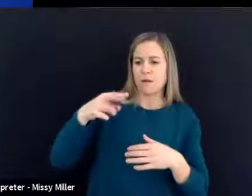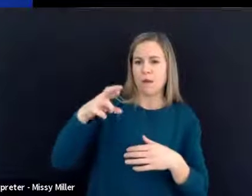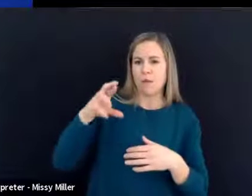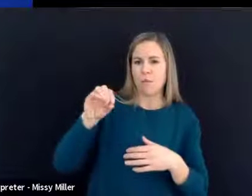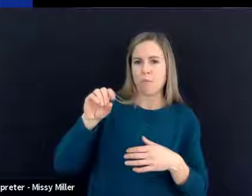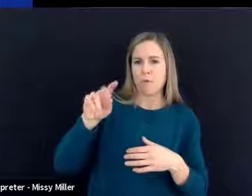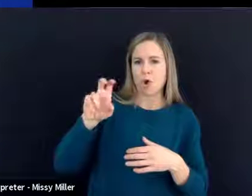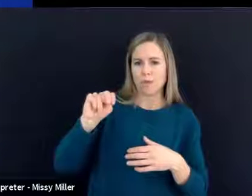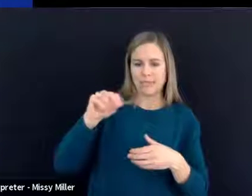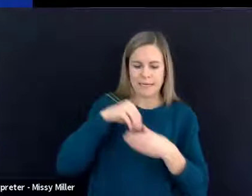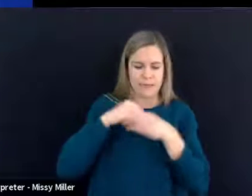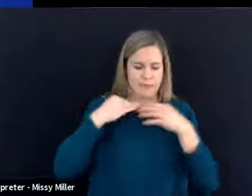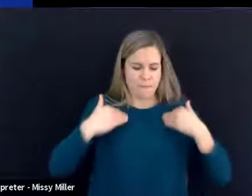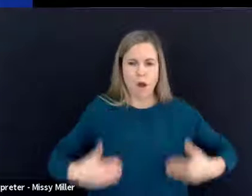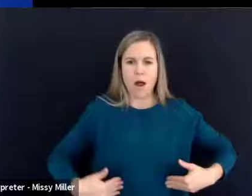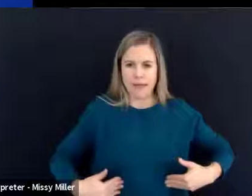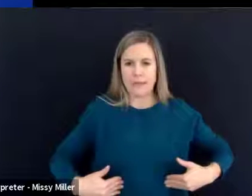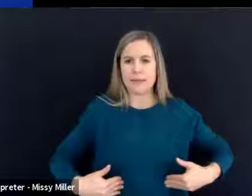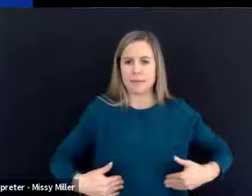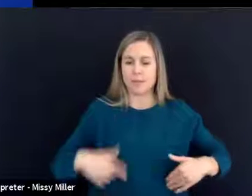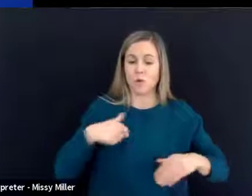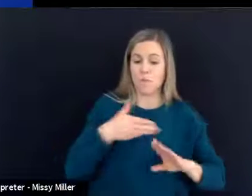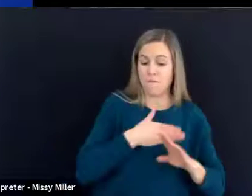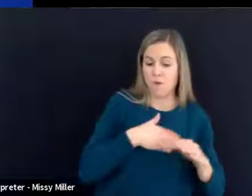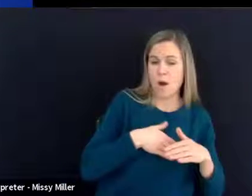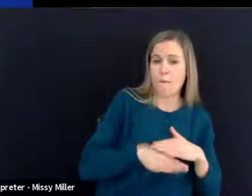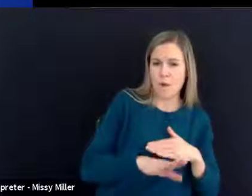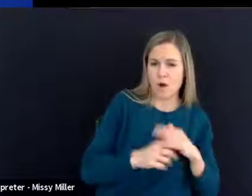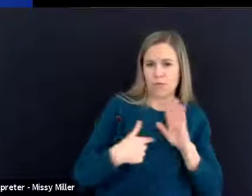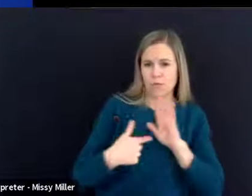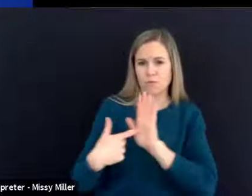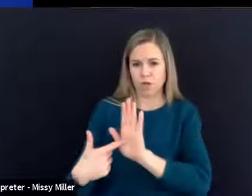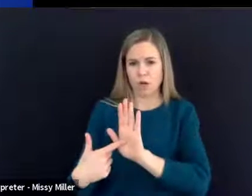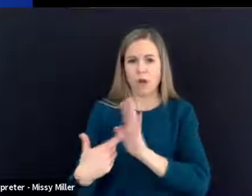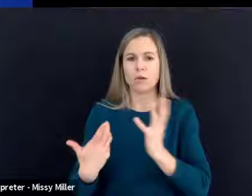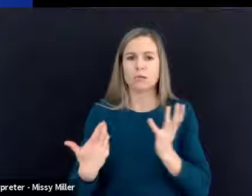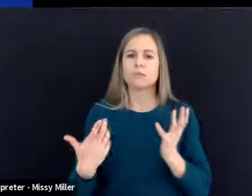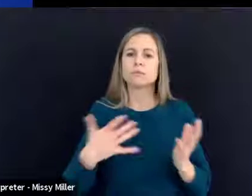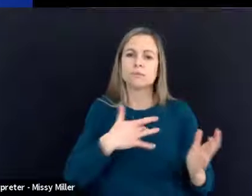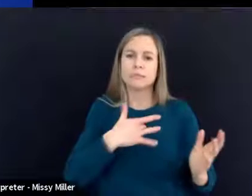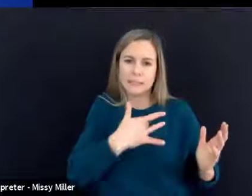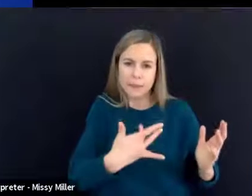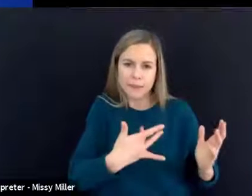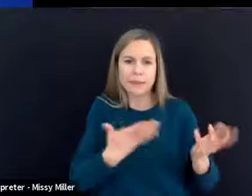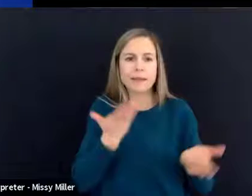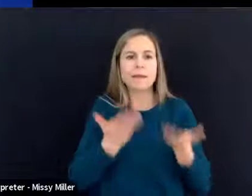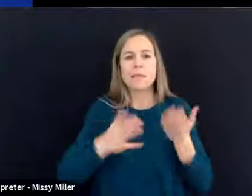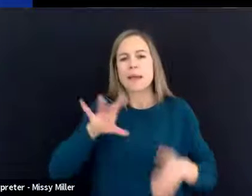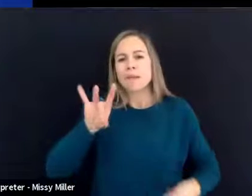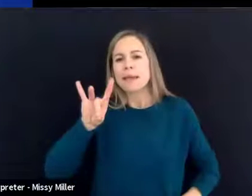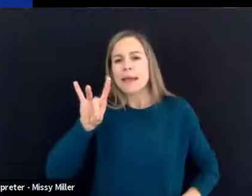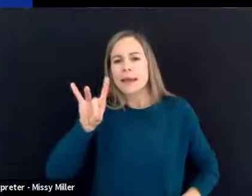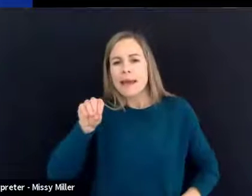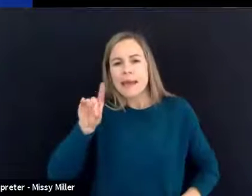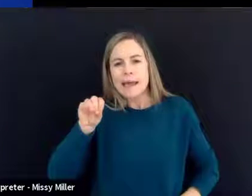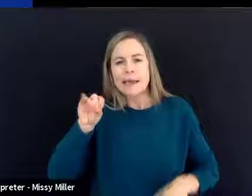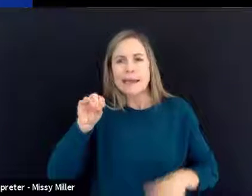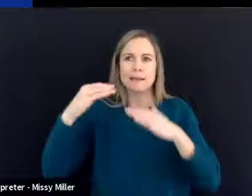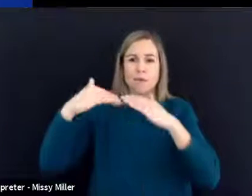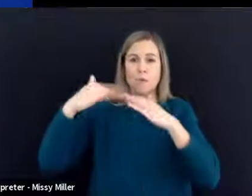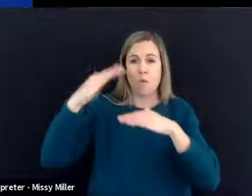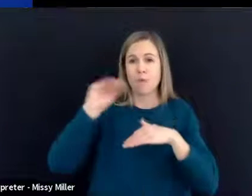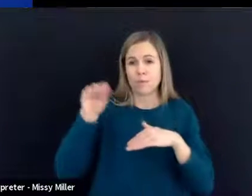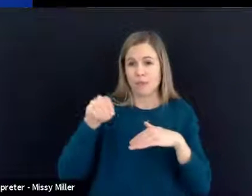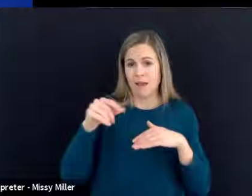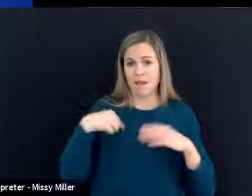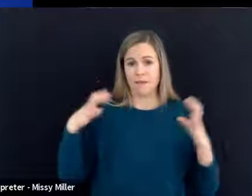many parts of the body before birth. And generally, it's believed that 80+% of instances of